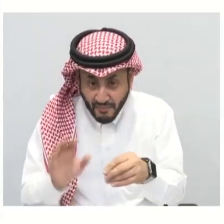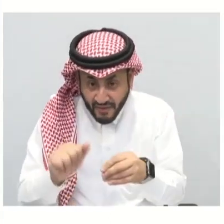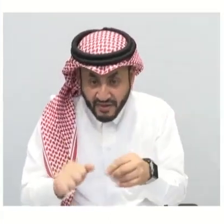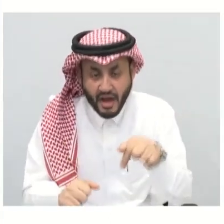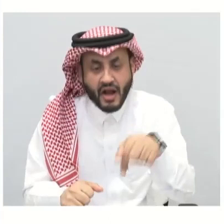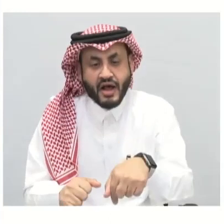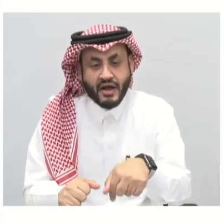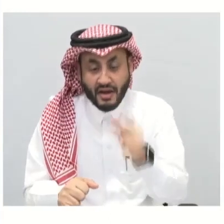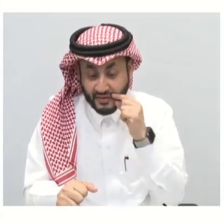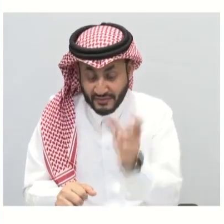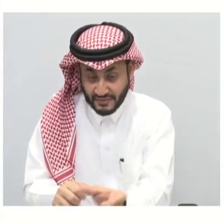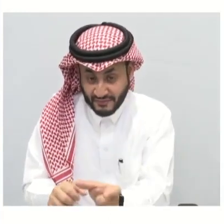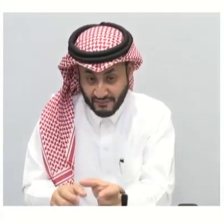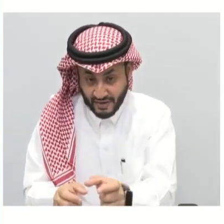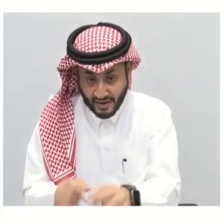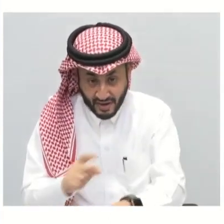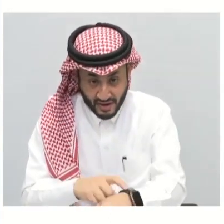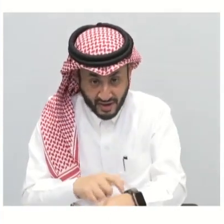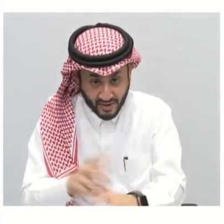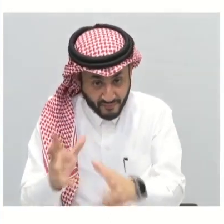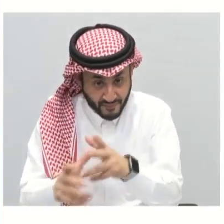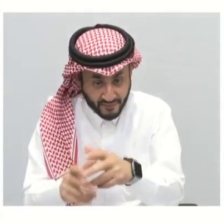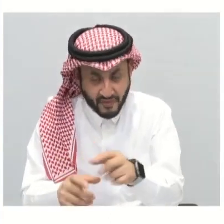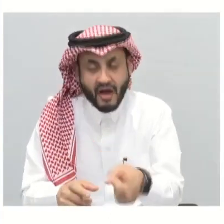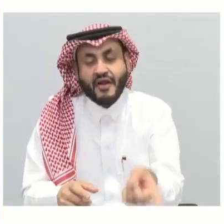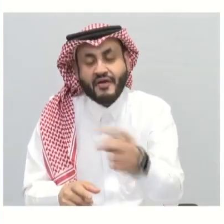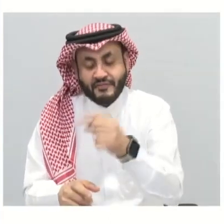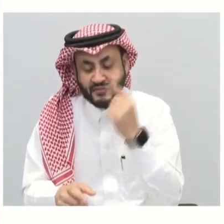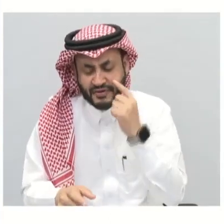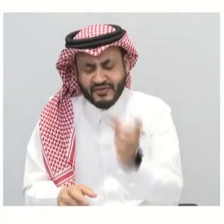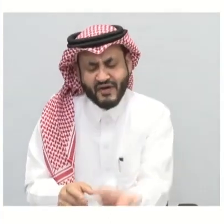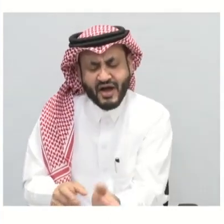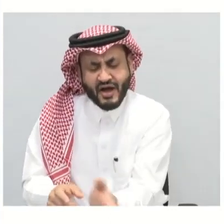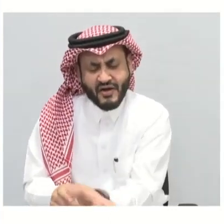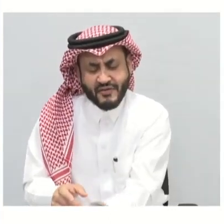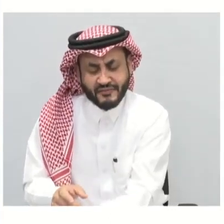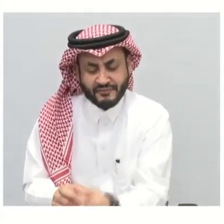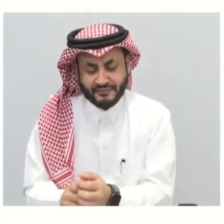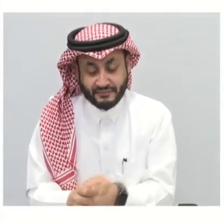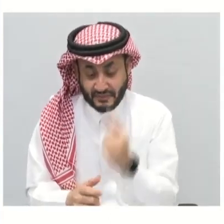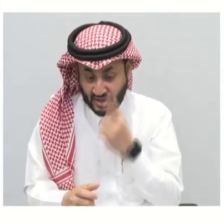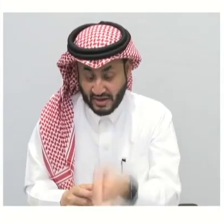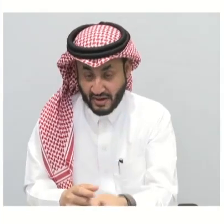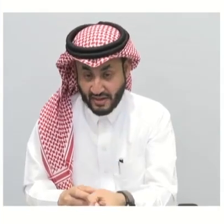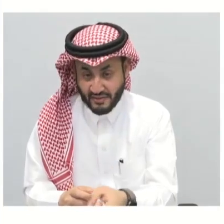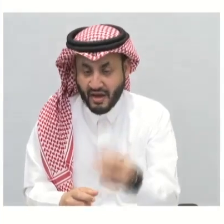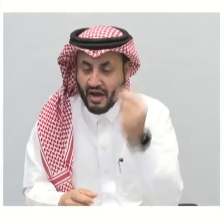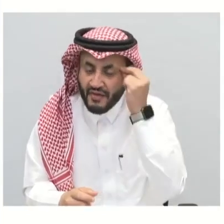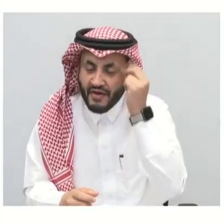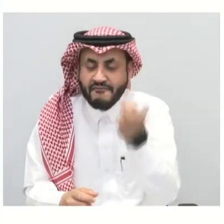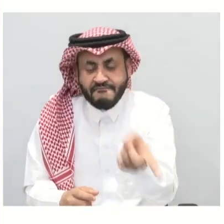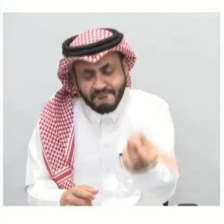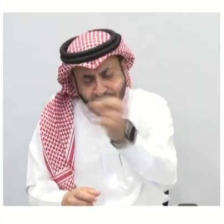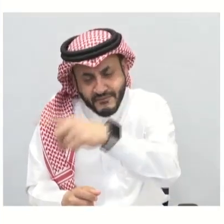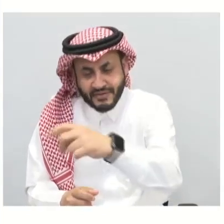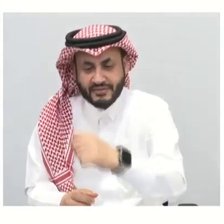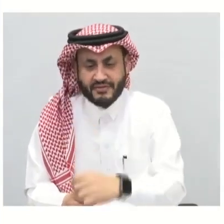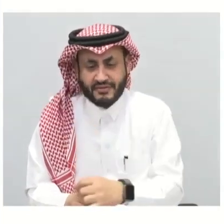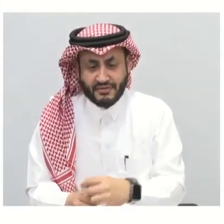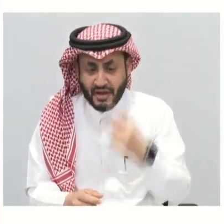But how can we tell that is this is for the future? When we add the time expression on